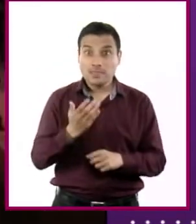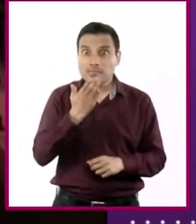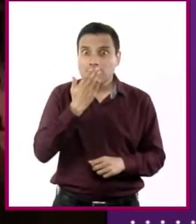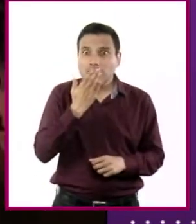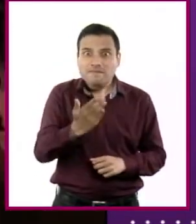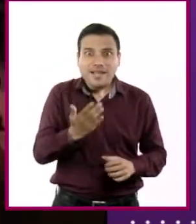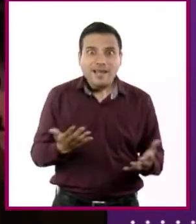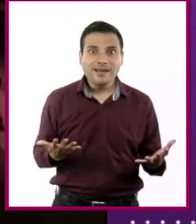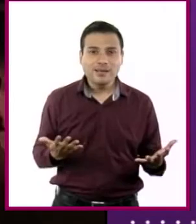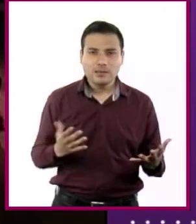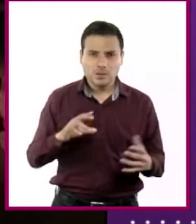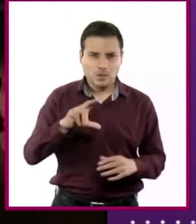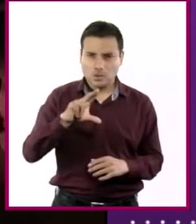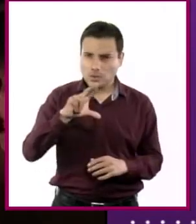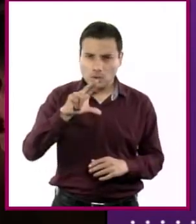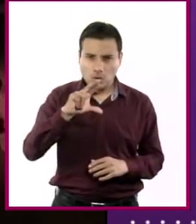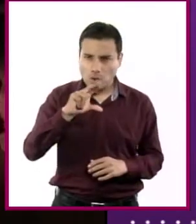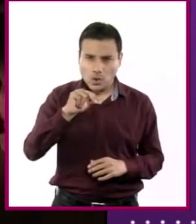isn't it? No!